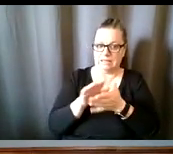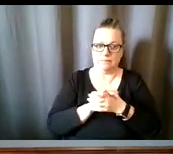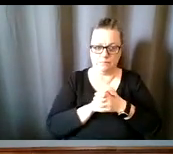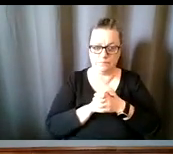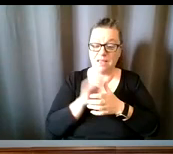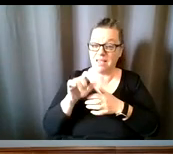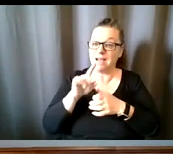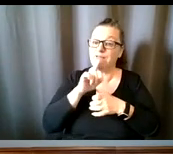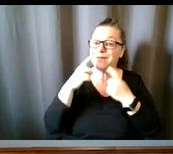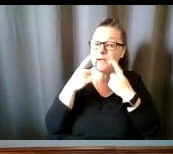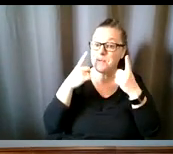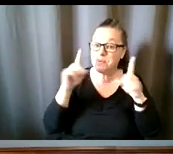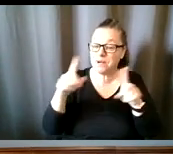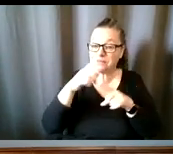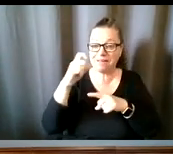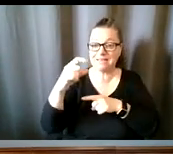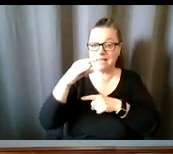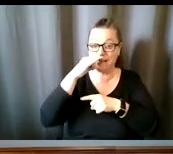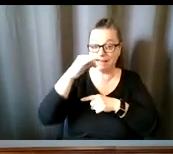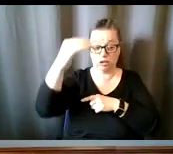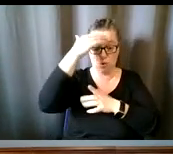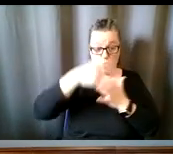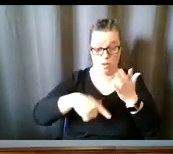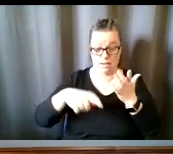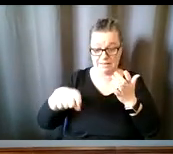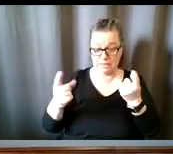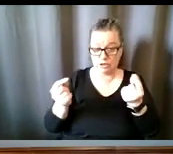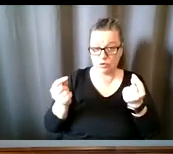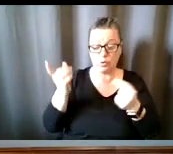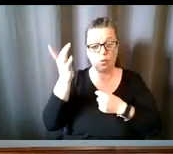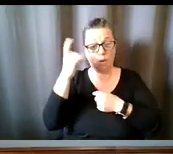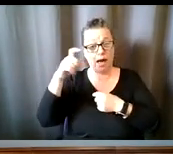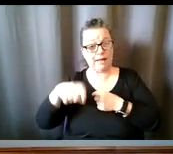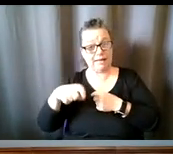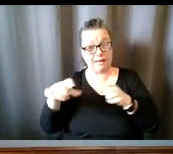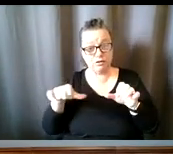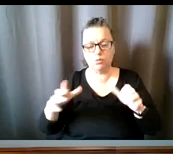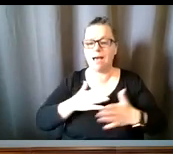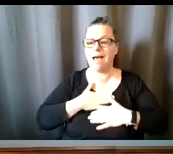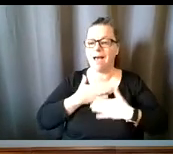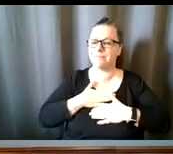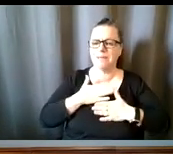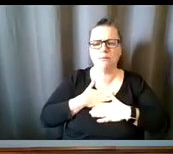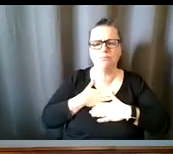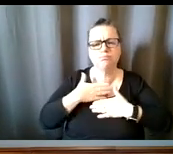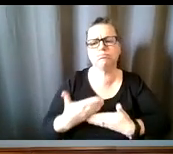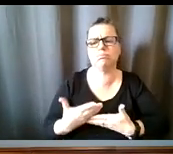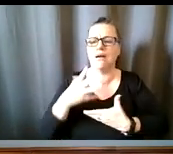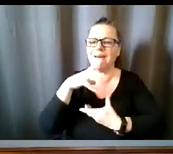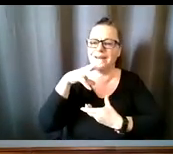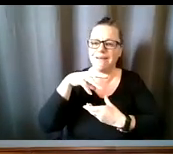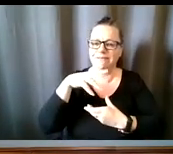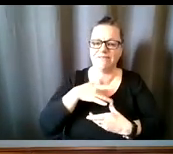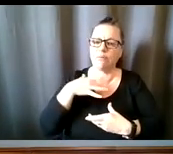really working miracles because the kids knew what they needed to do. They knew why they needed to do it, and they were happy to do it because they were part of